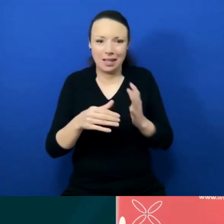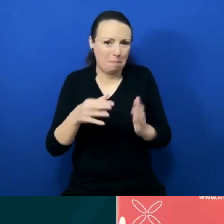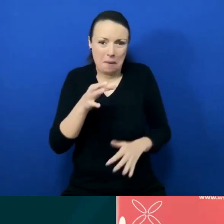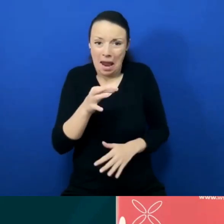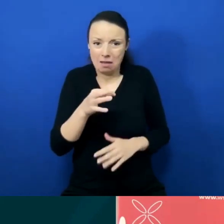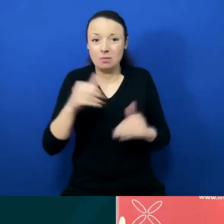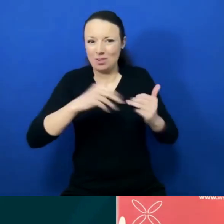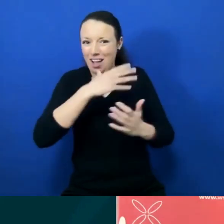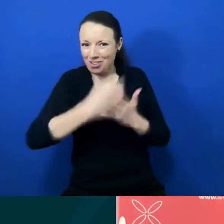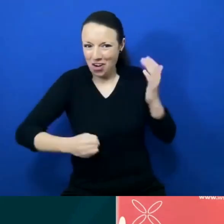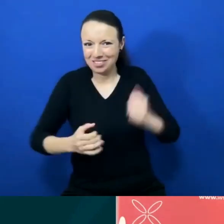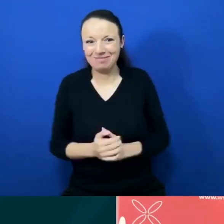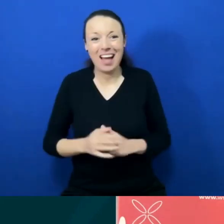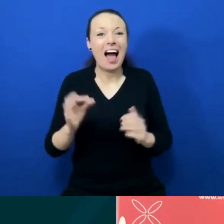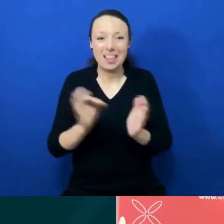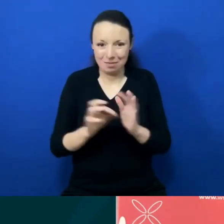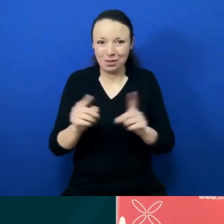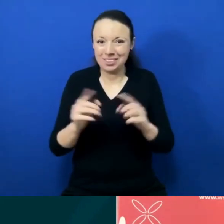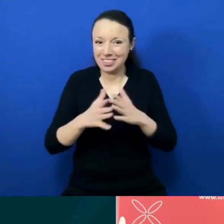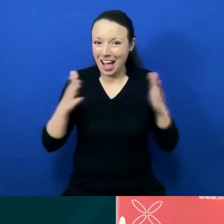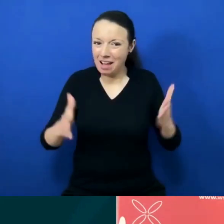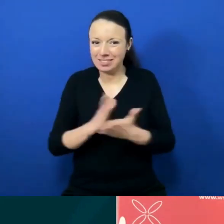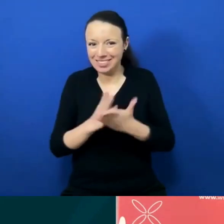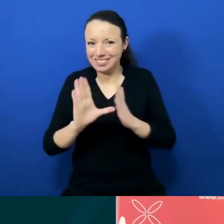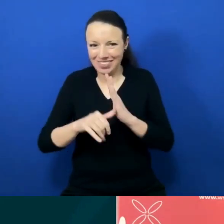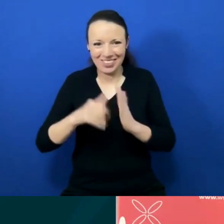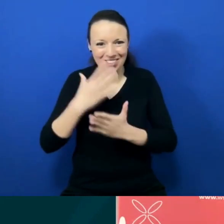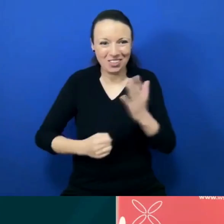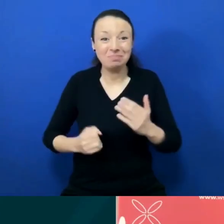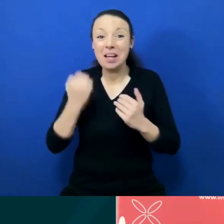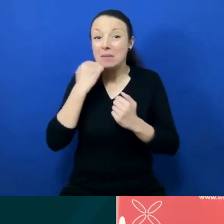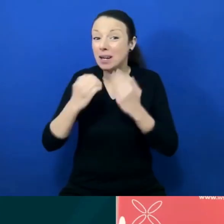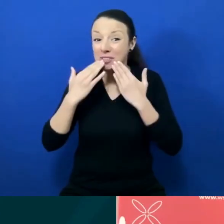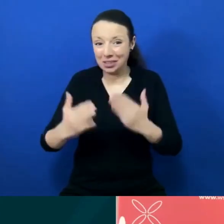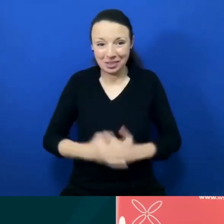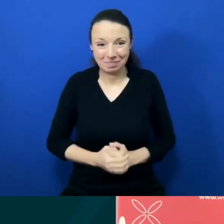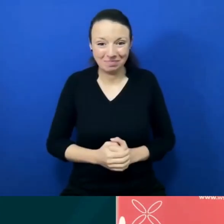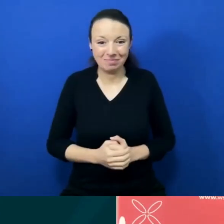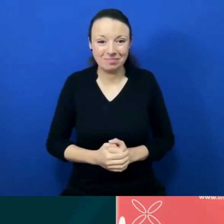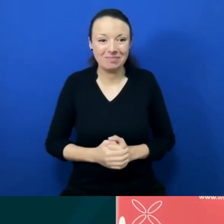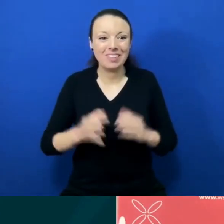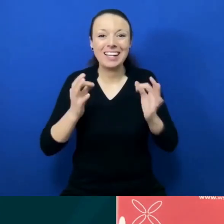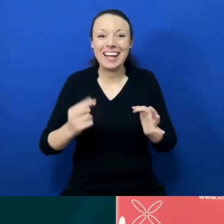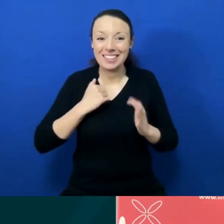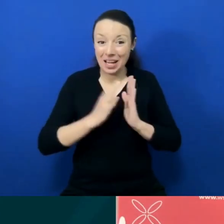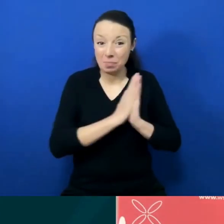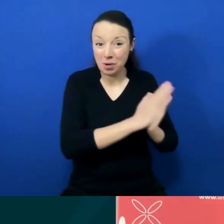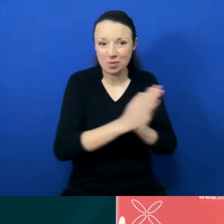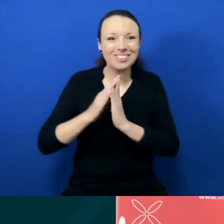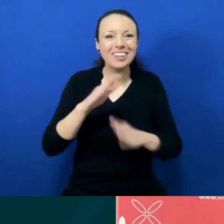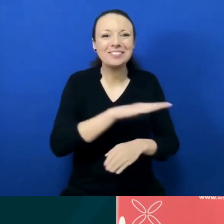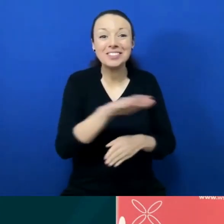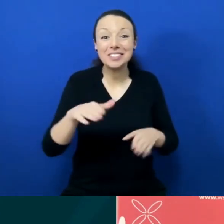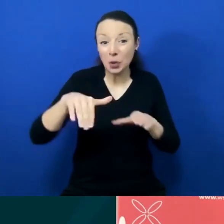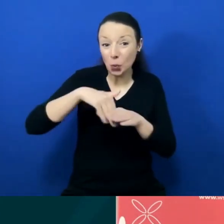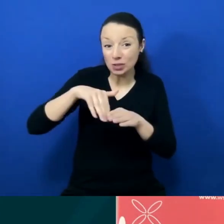in their situation, but also, I'm sure, a bit larger cities can also find it useful. Thank you so much. Right now, I'd